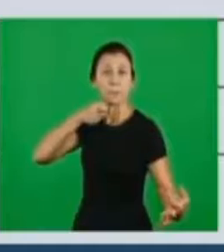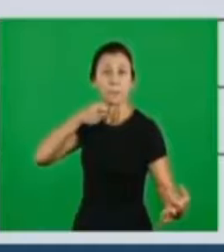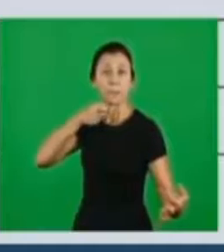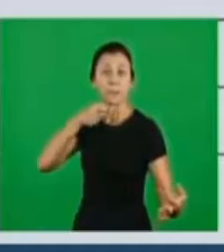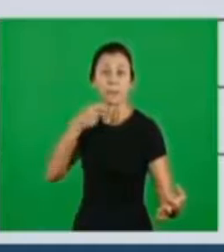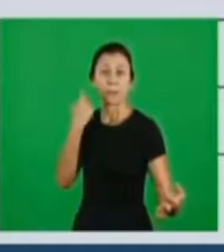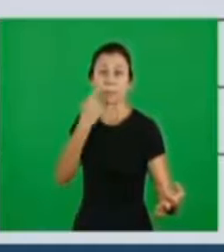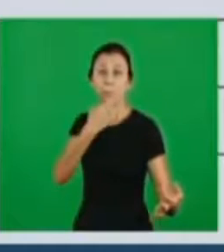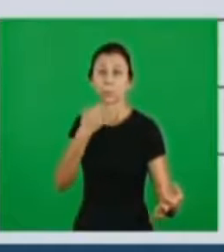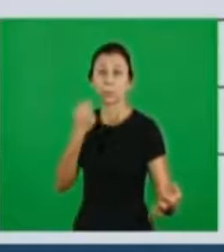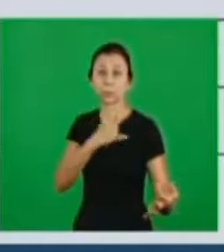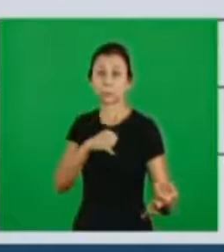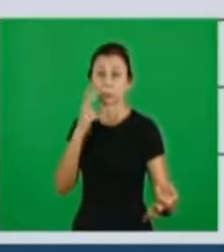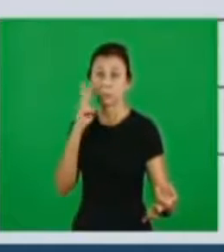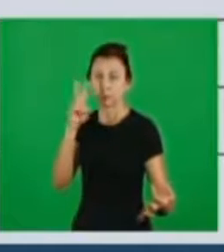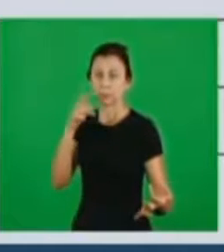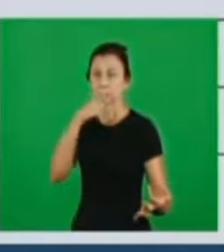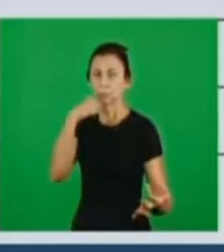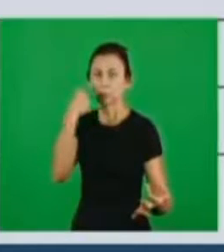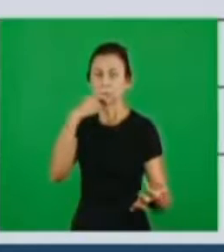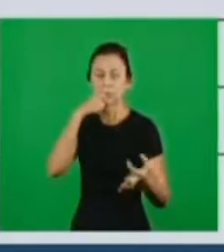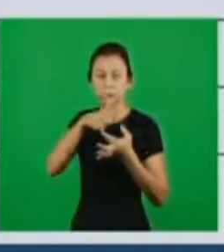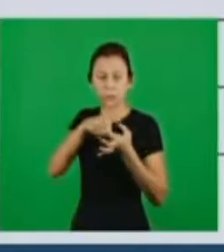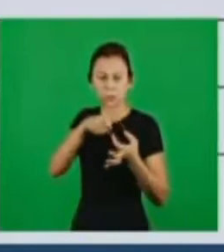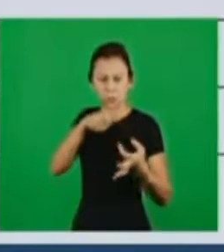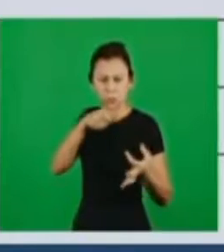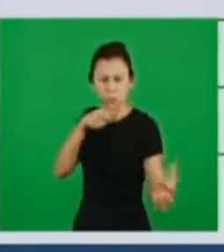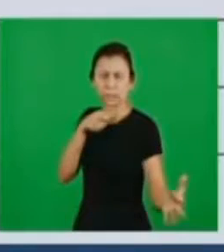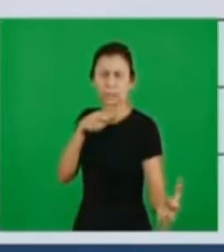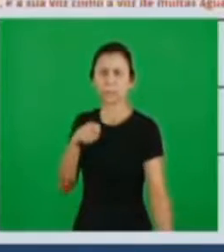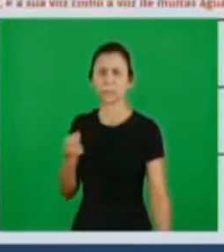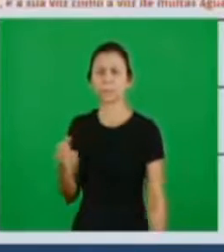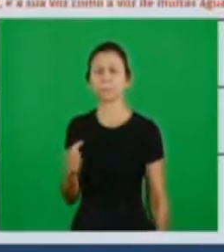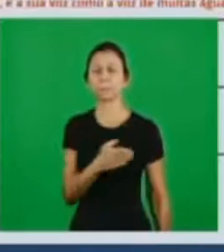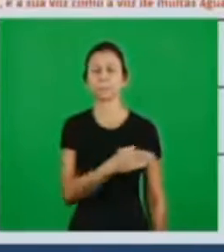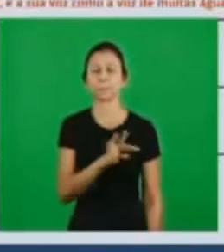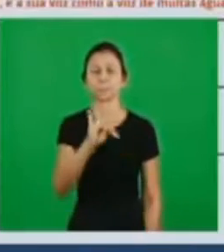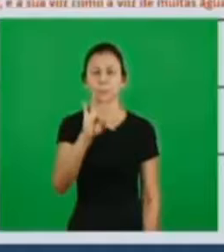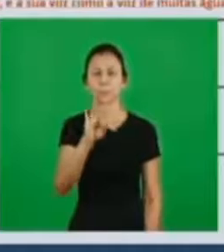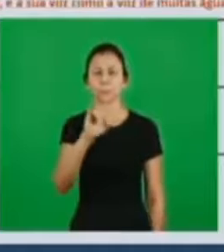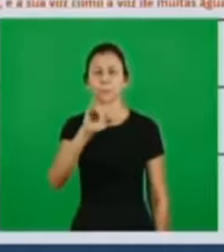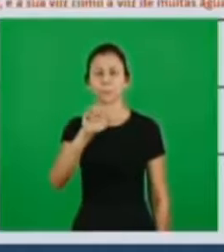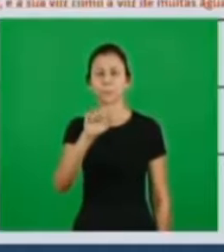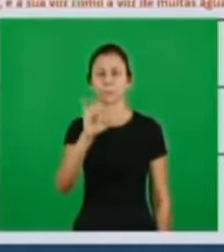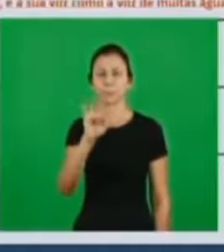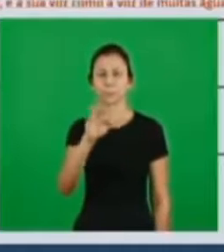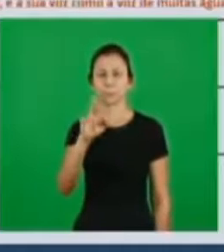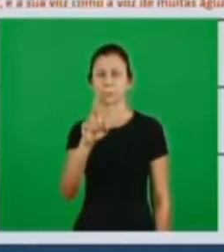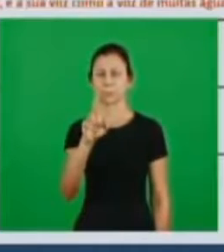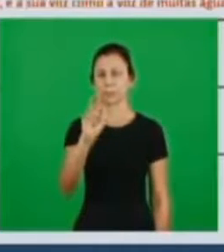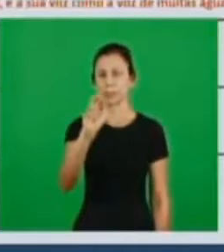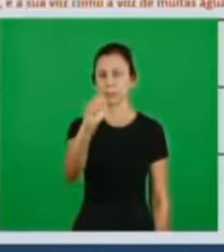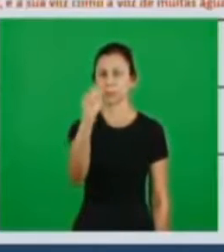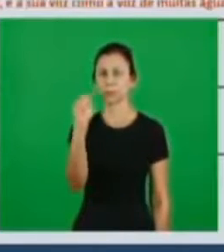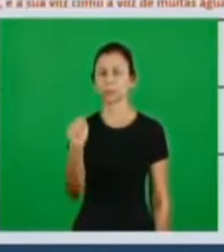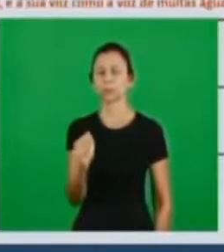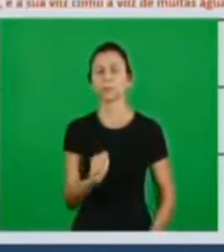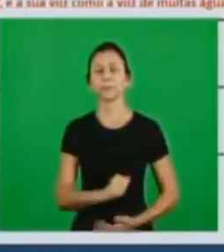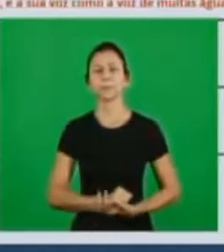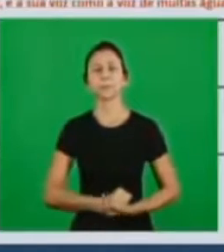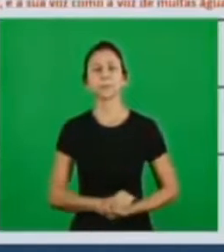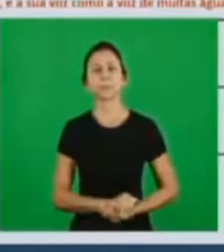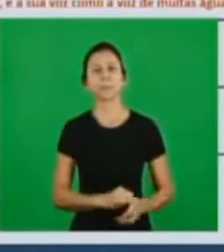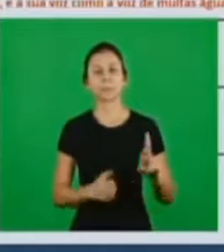sharp two-edged sword. So, see, there's a sword with two edges. So now the Church of